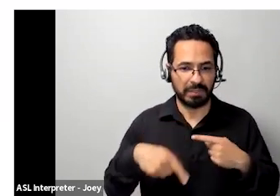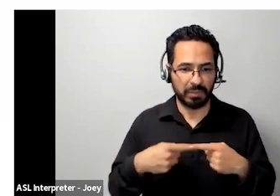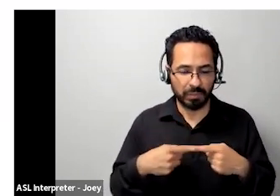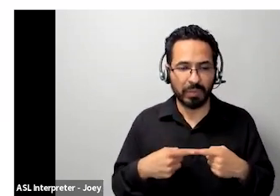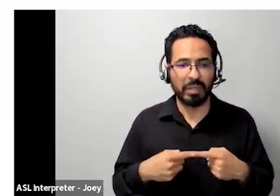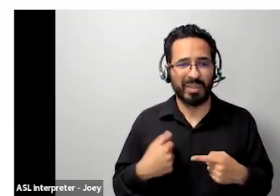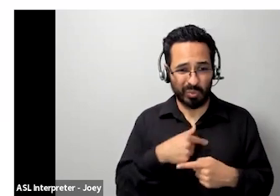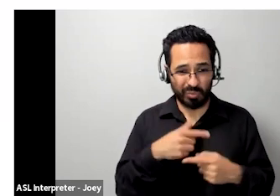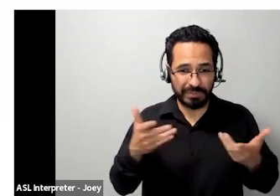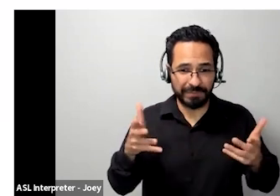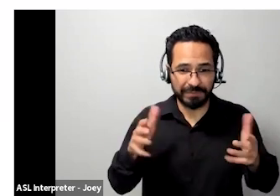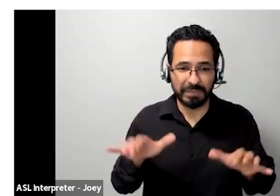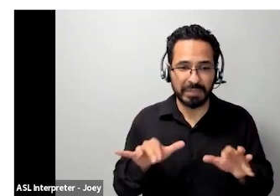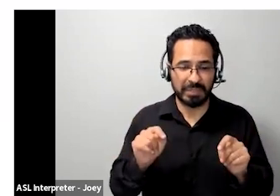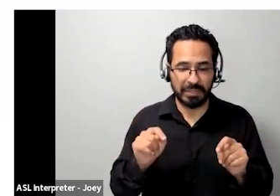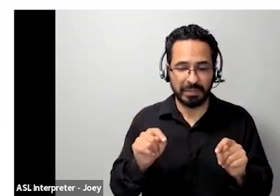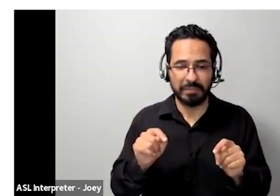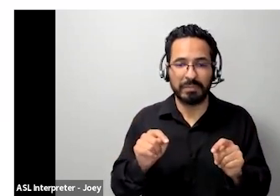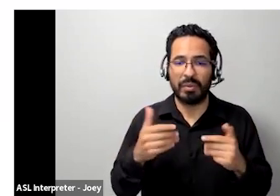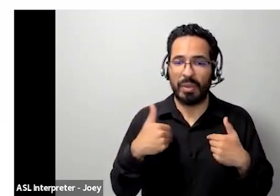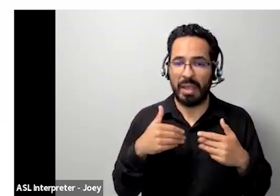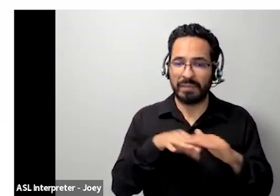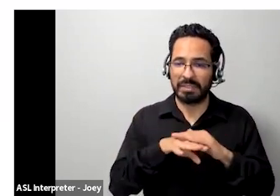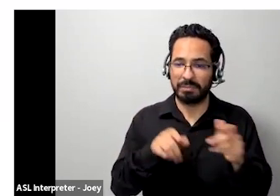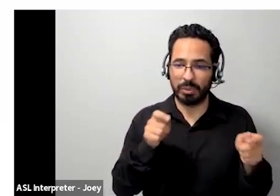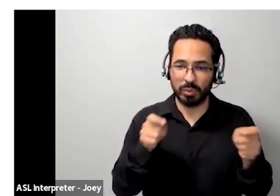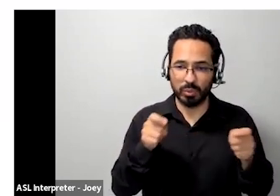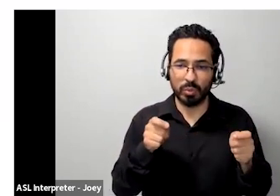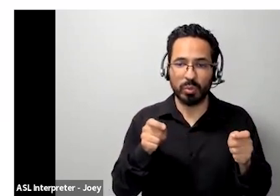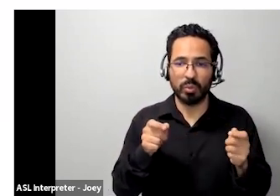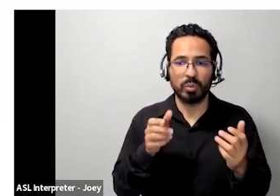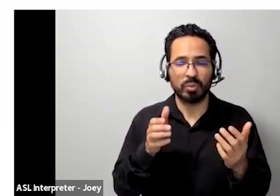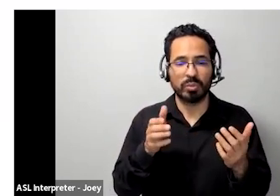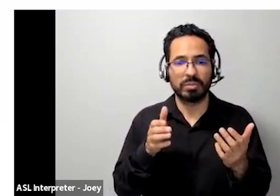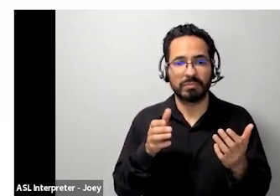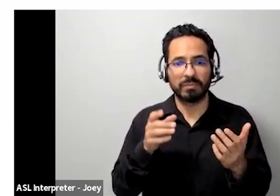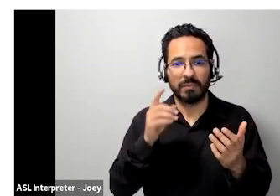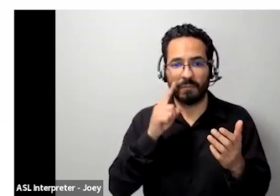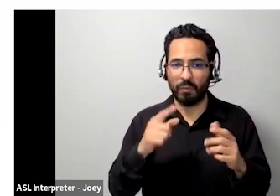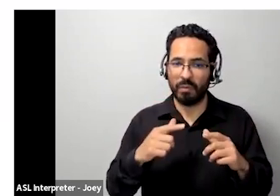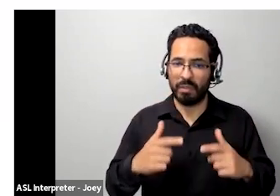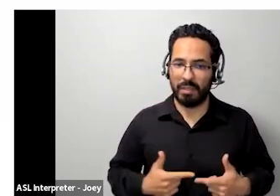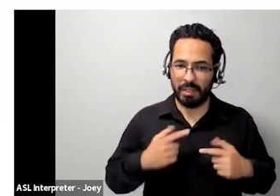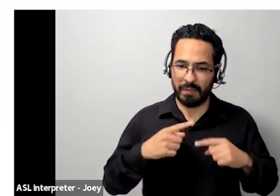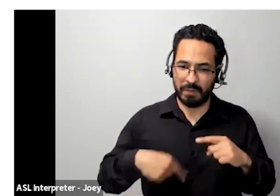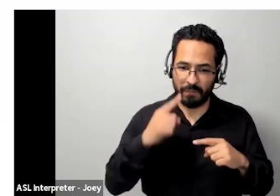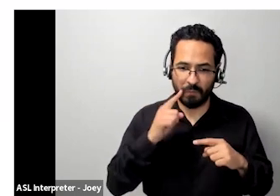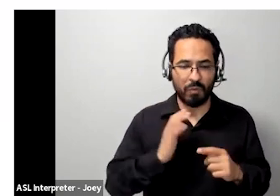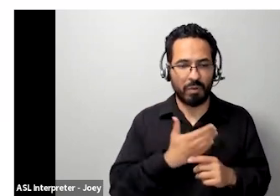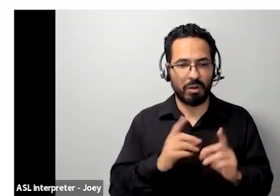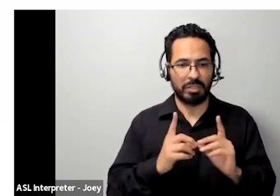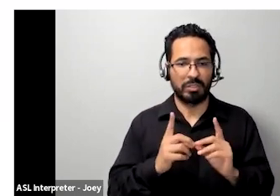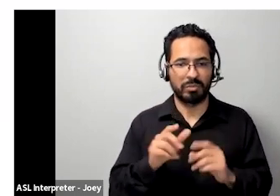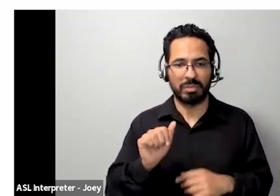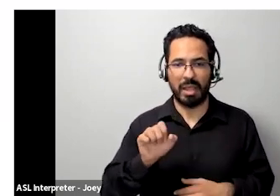done where we actually have controls, accessibility controls throughout the lifecycle for our digital assets,